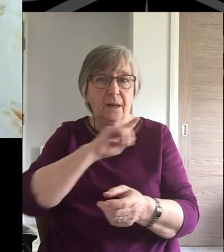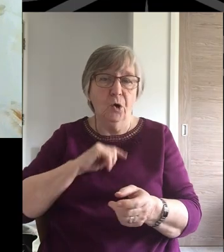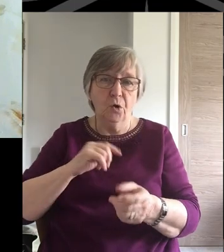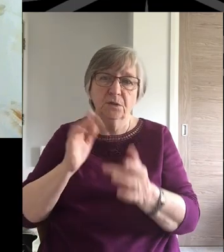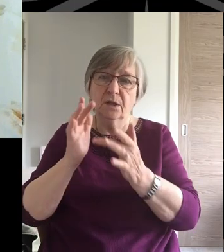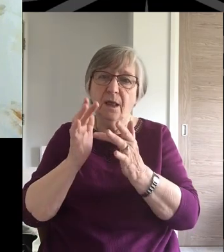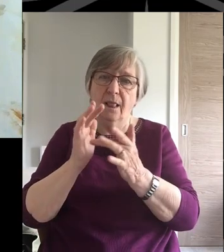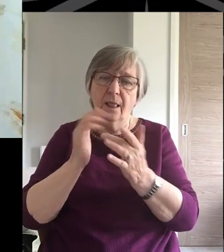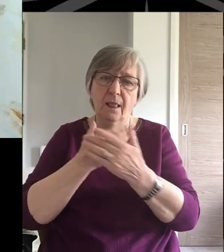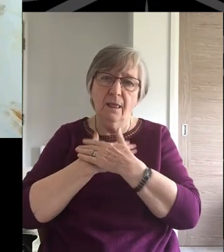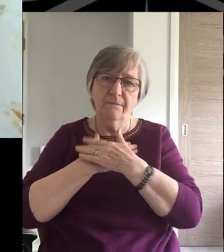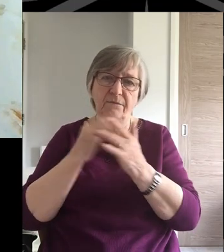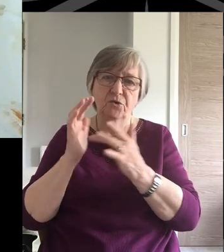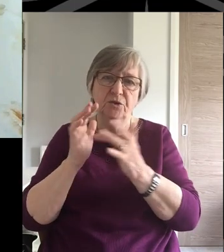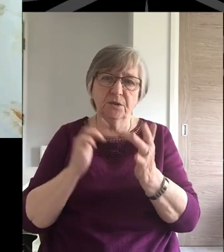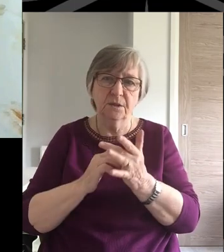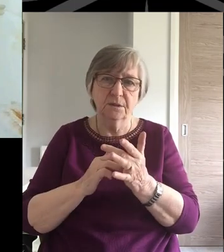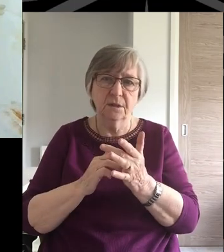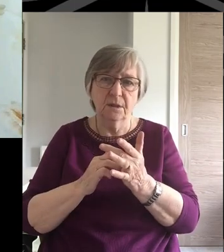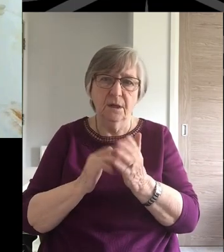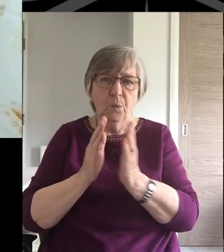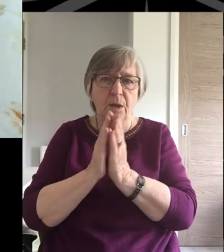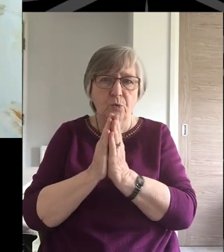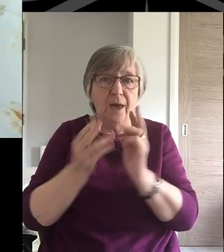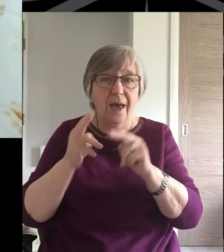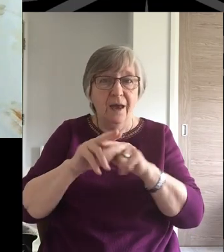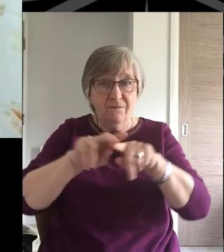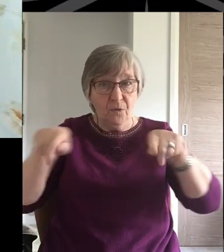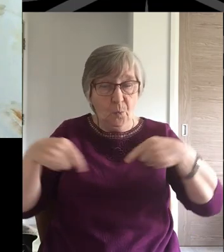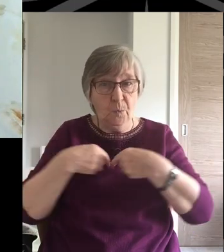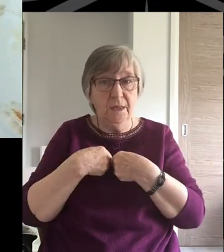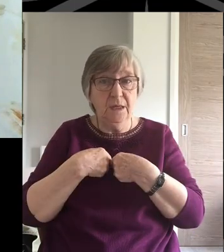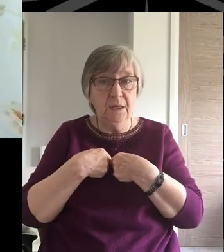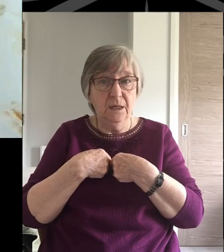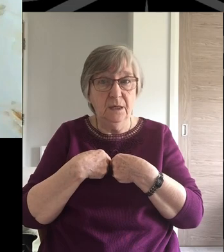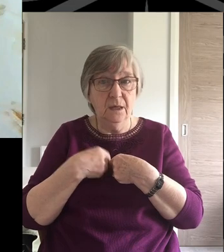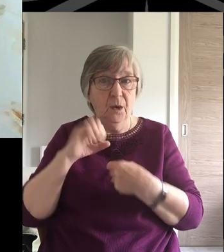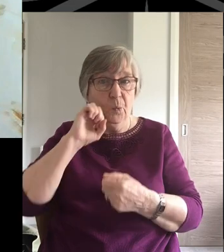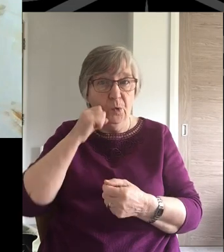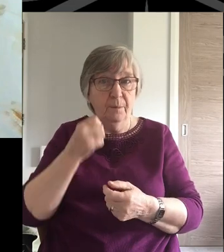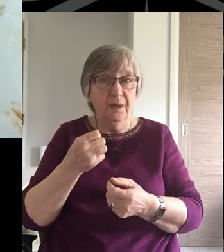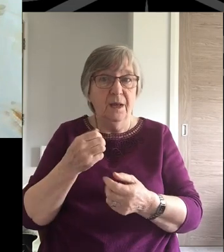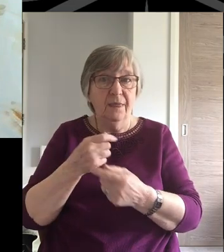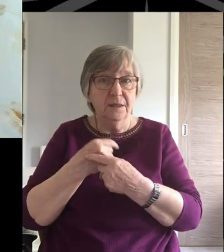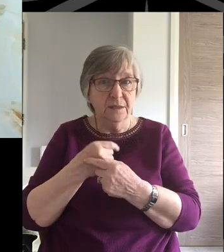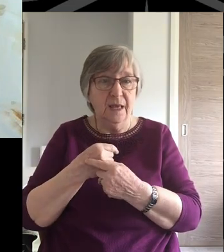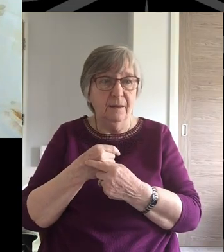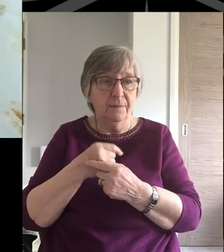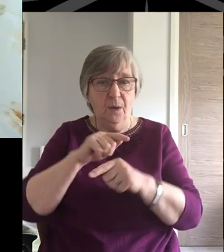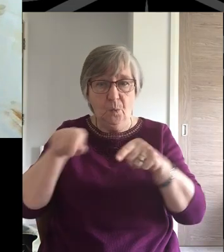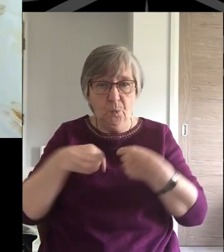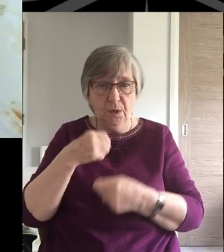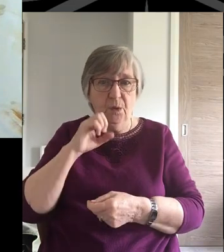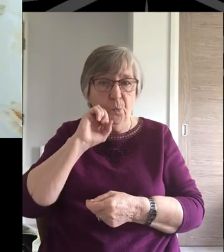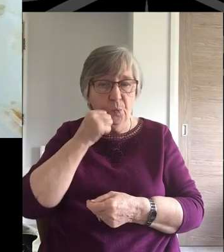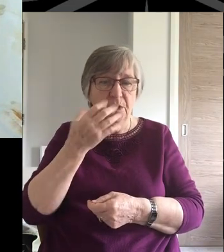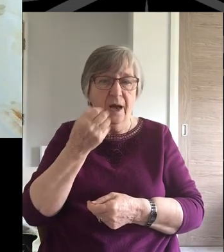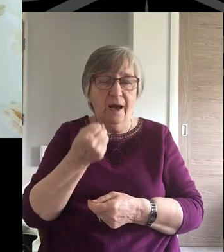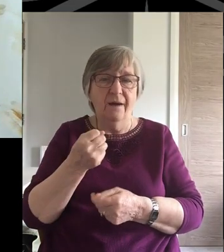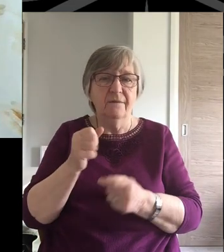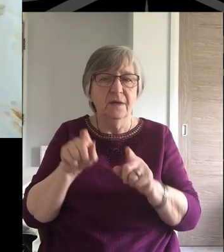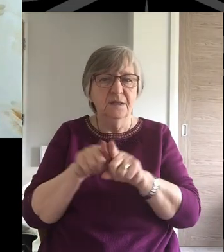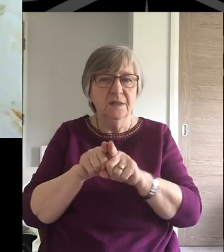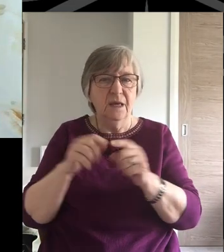you. We pray that if we in their position, we would have their strength.